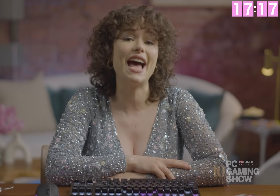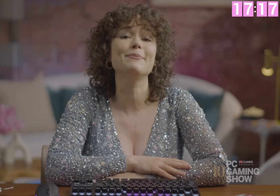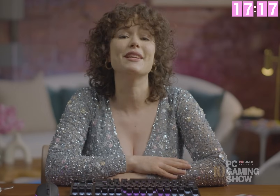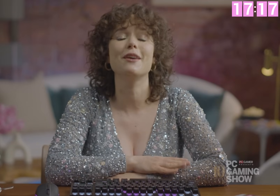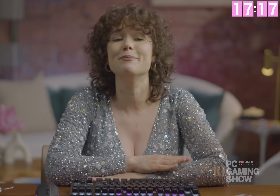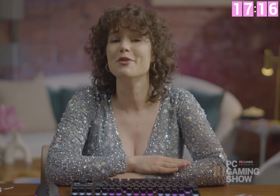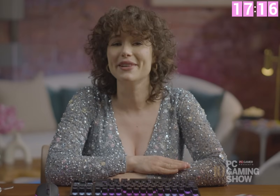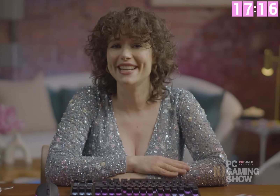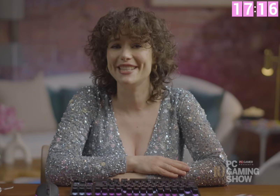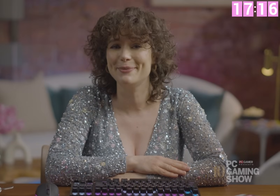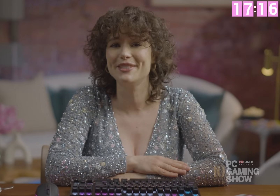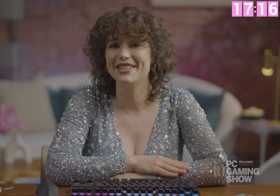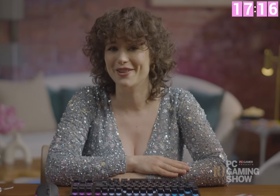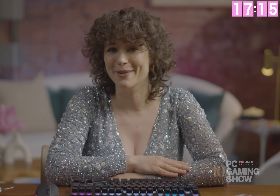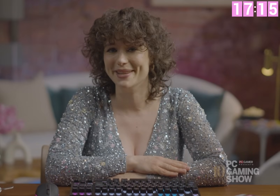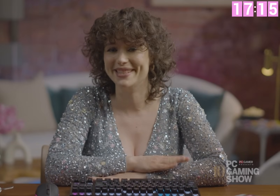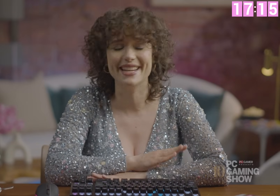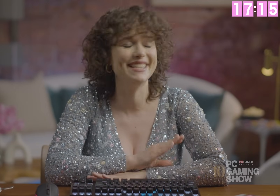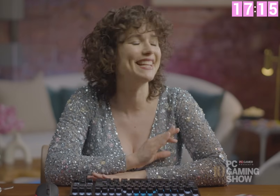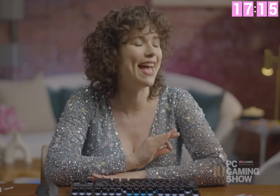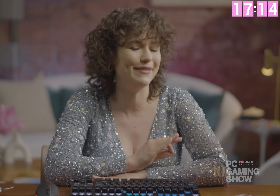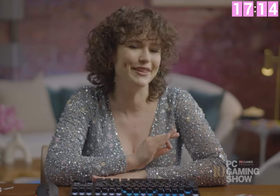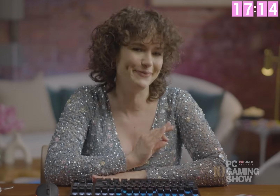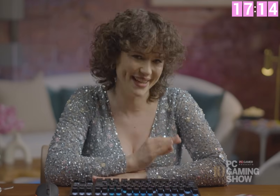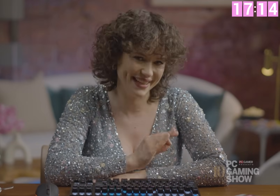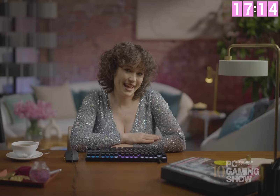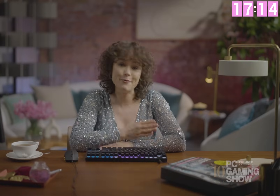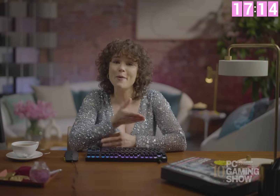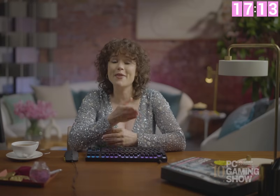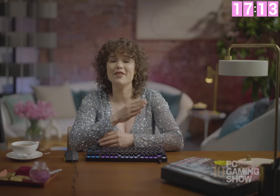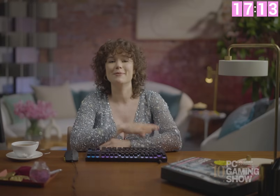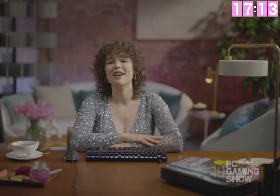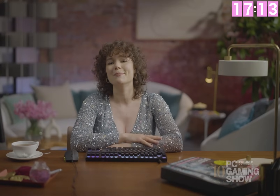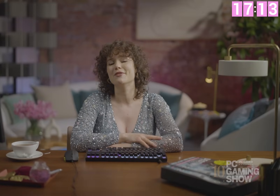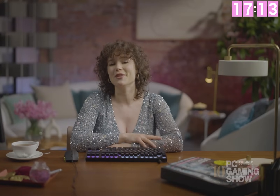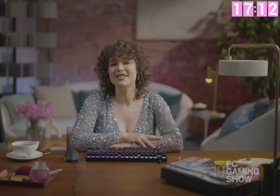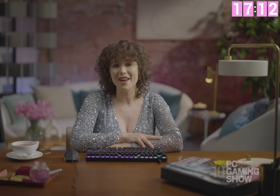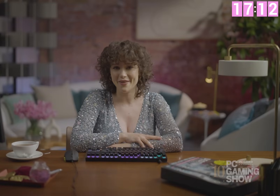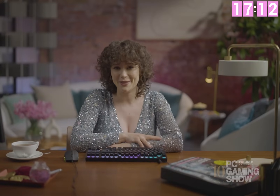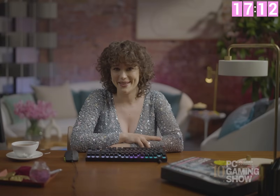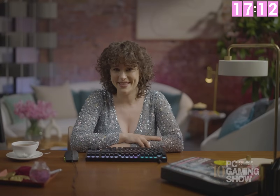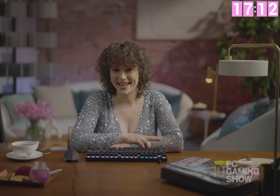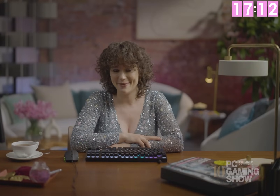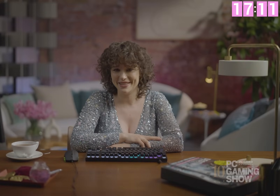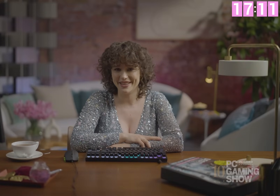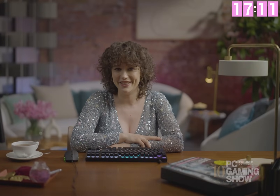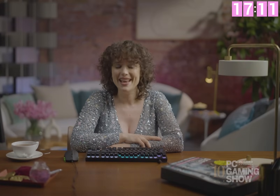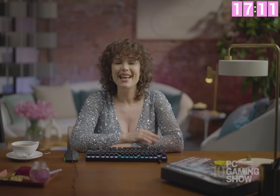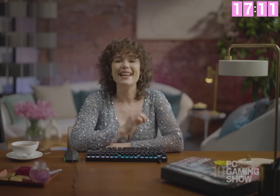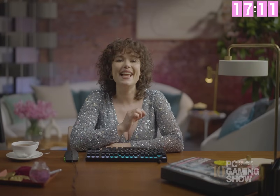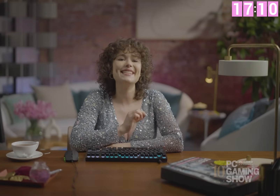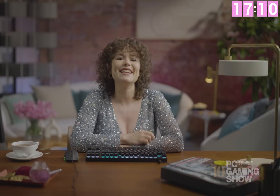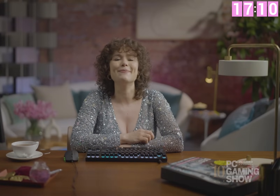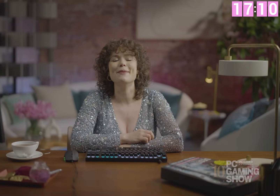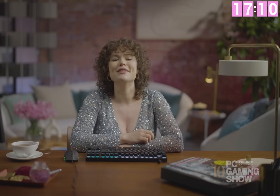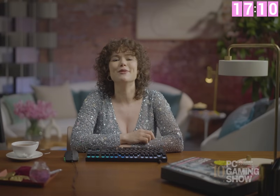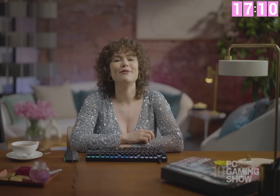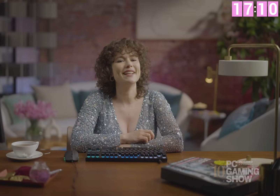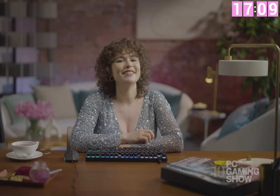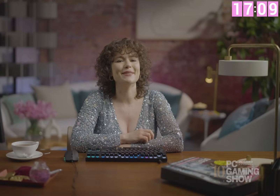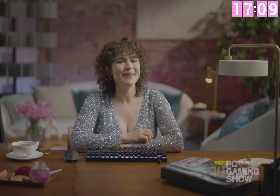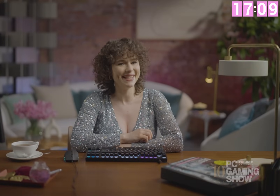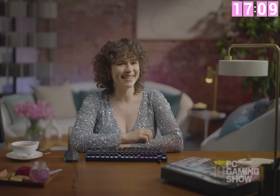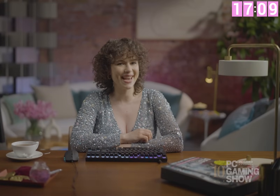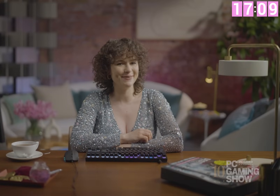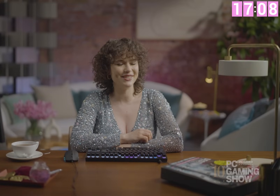born, and become more accessible to newcomers than it's ever been. And while we've got some time before the start of the PC Gaming Show, let's take a moment to